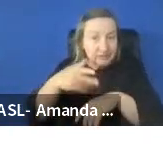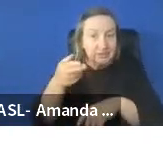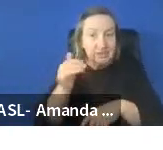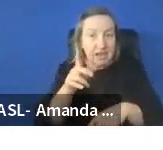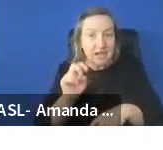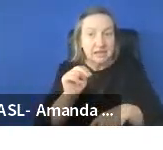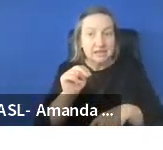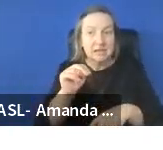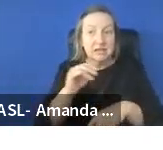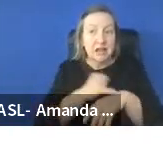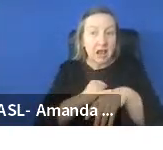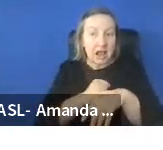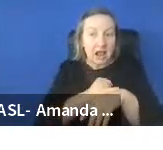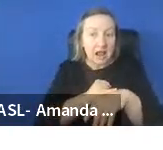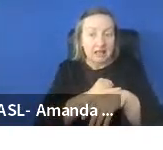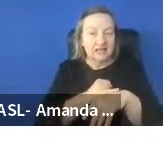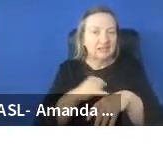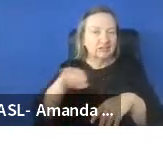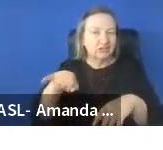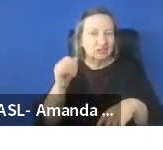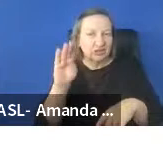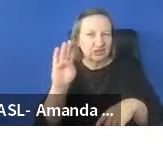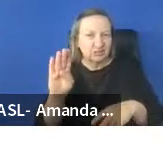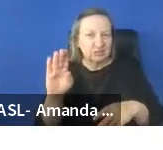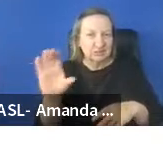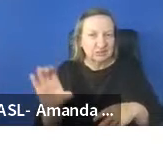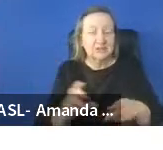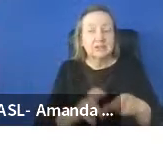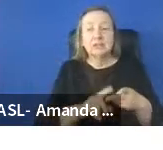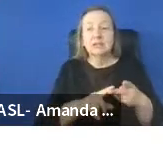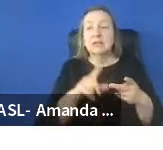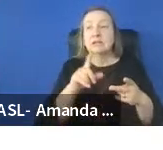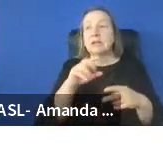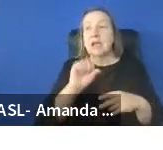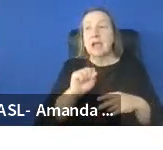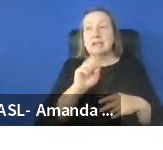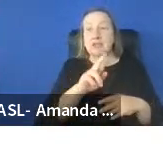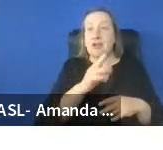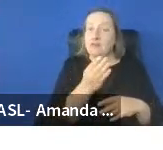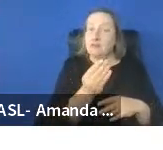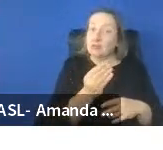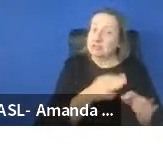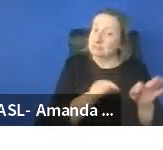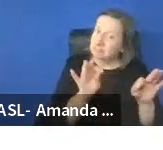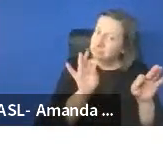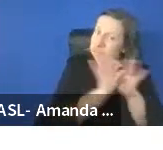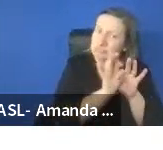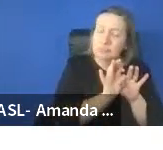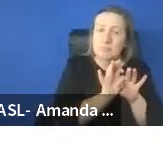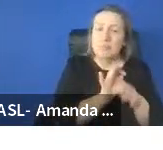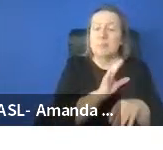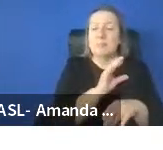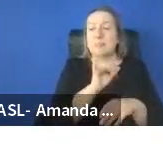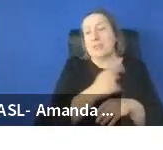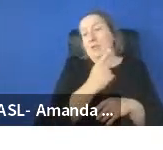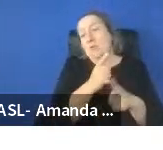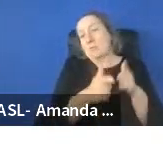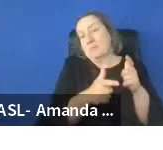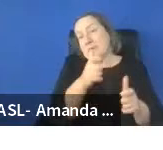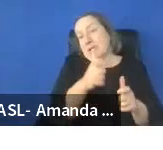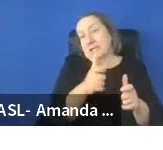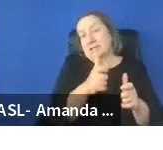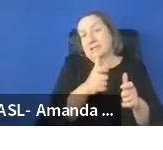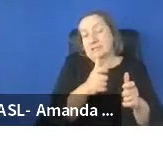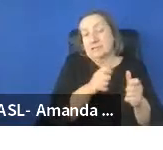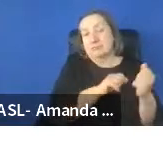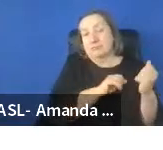to SR 14 is critical and one of the biggest drivers of traffic coming